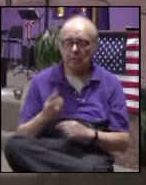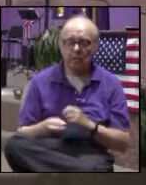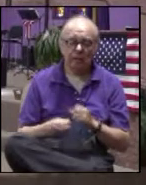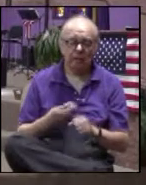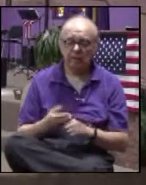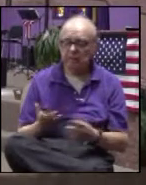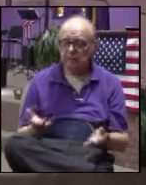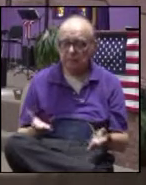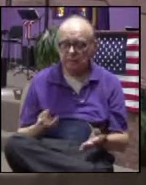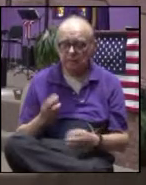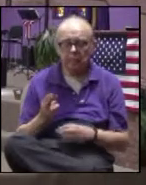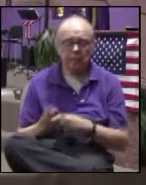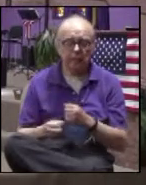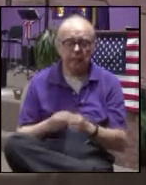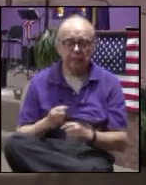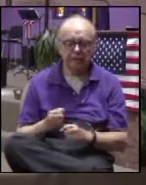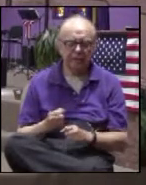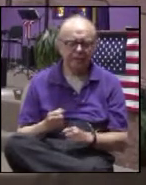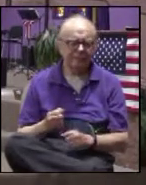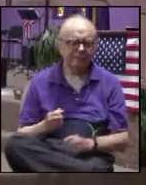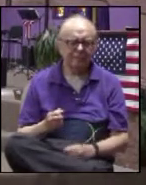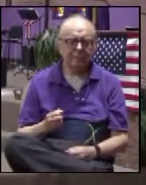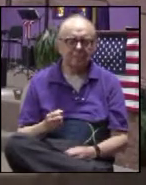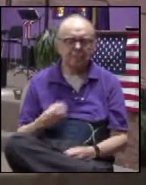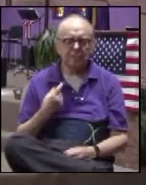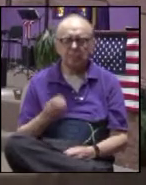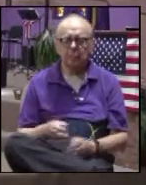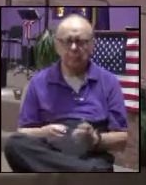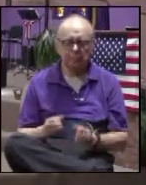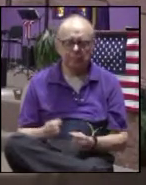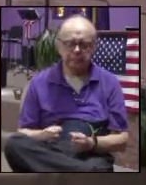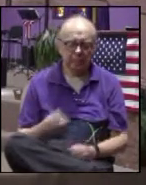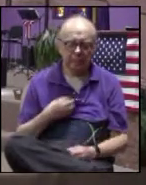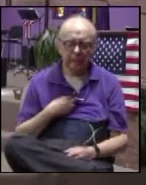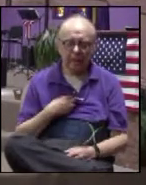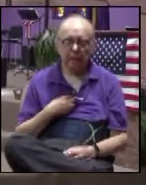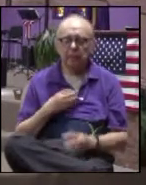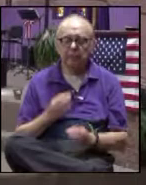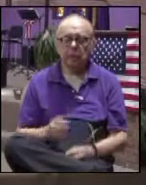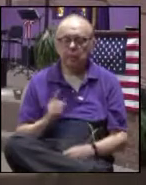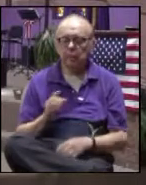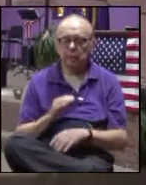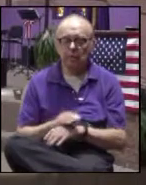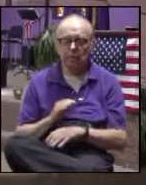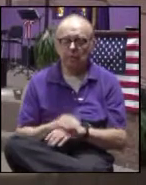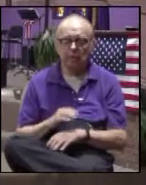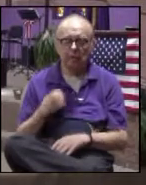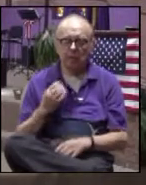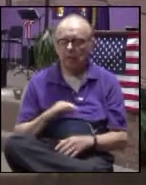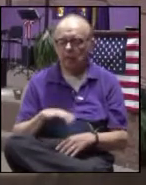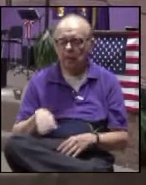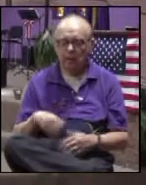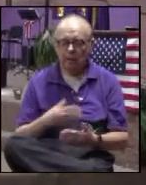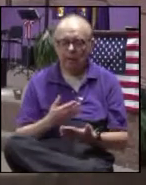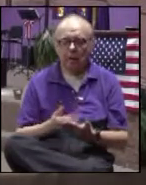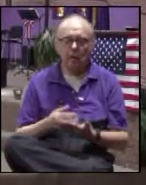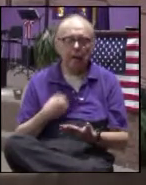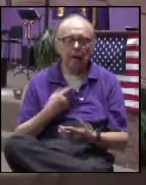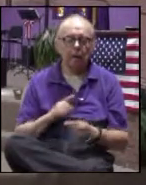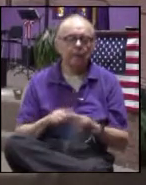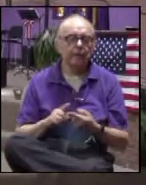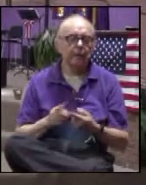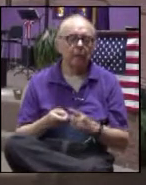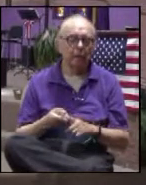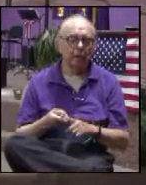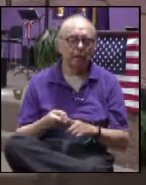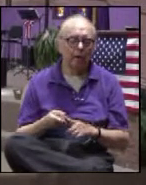something. Well, we decided that we were going to have one night where we invited all of our friends